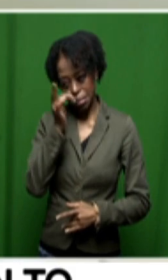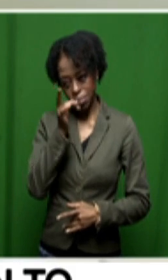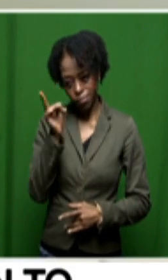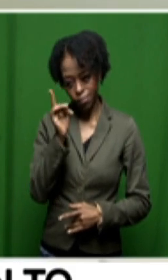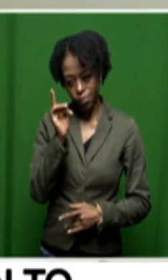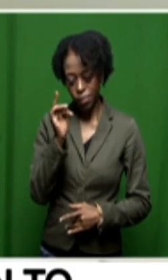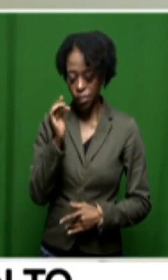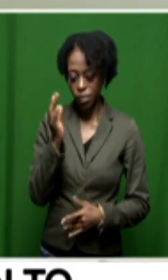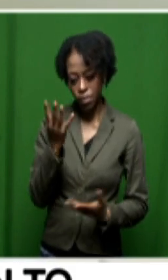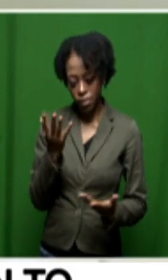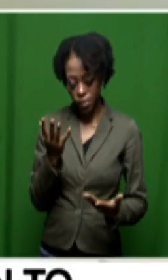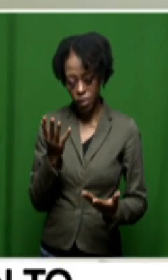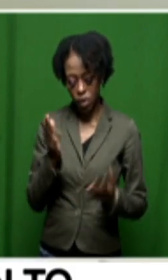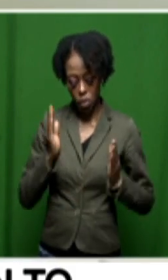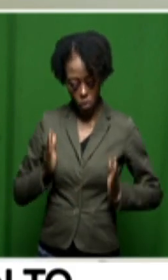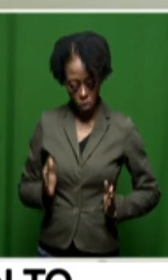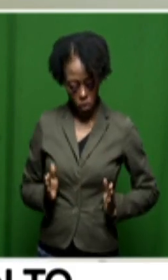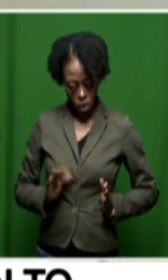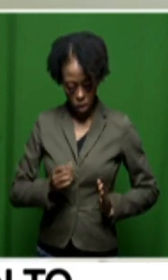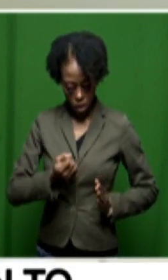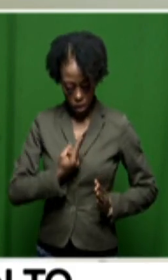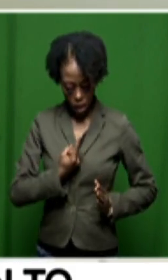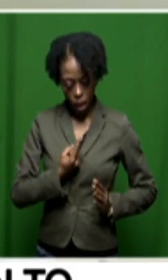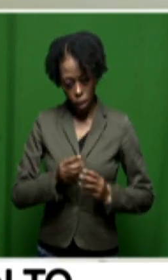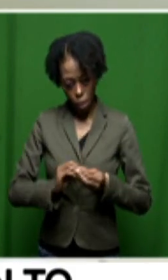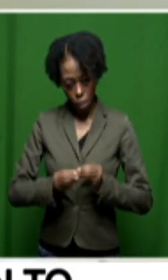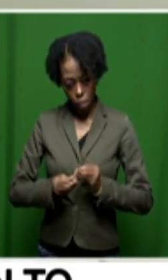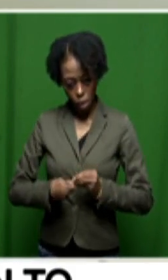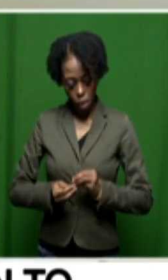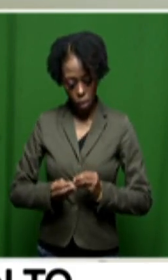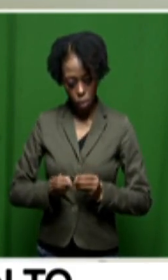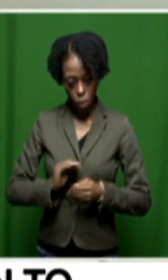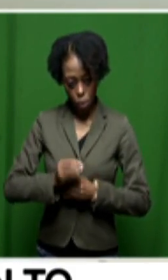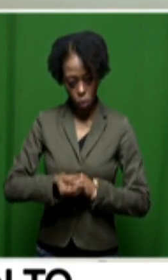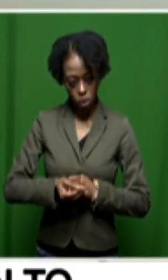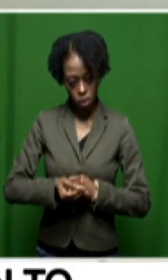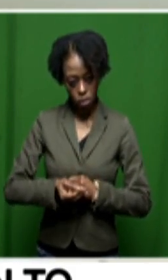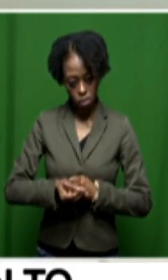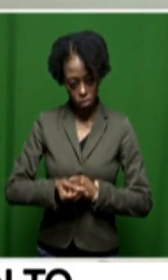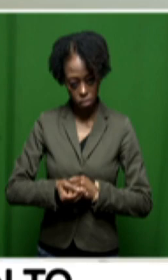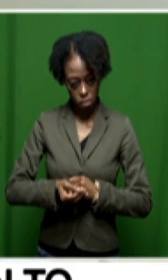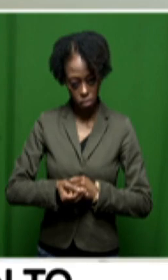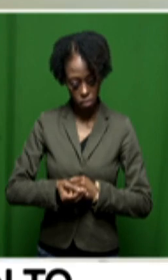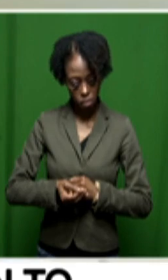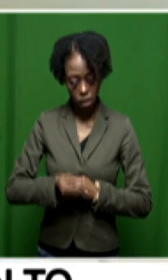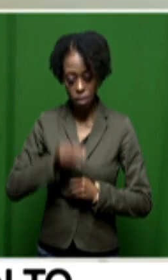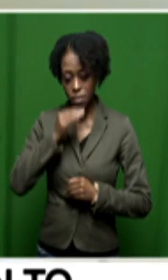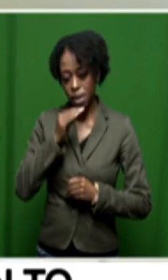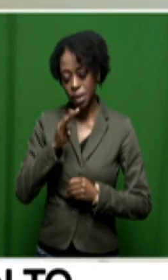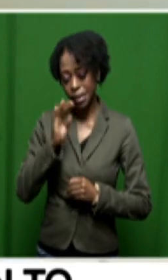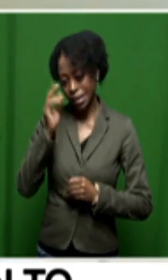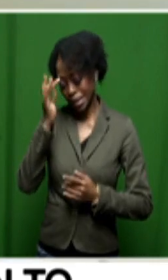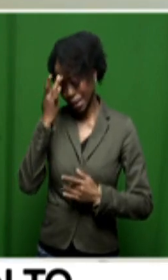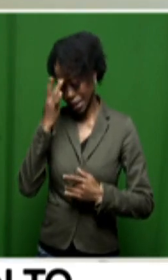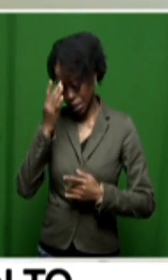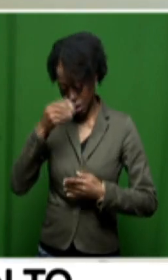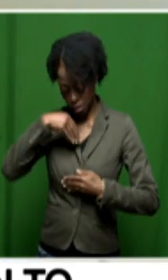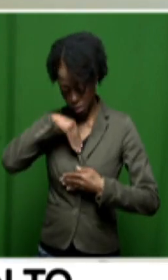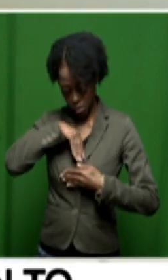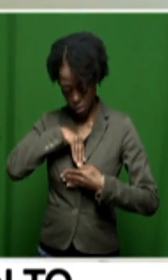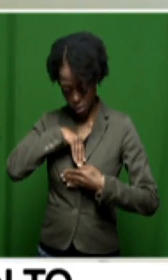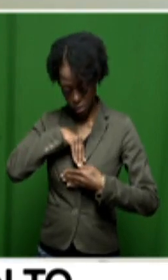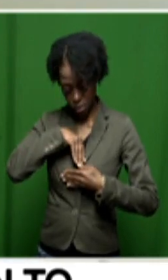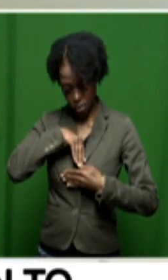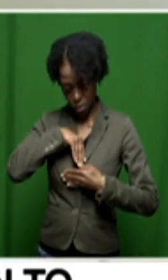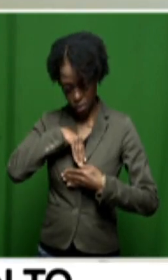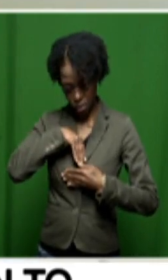an infection, your body produces an immunity. The virus or the bacteria goes into the body. And when it